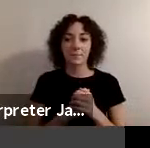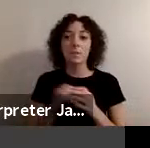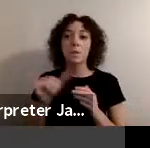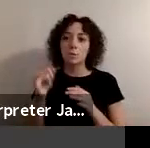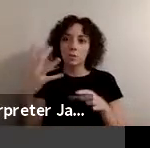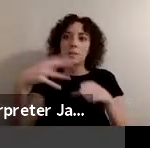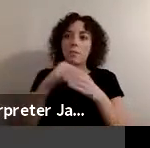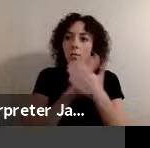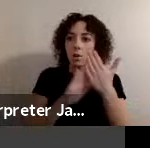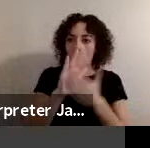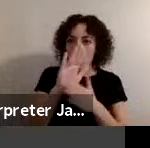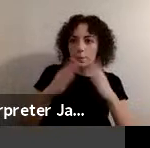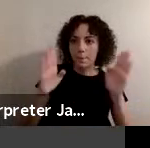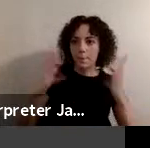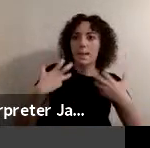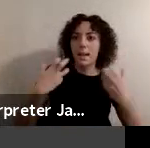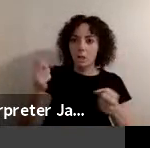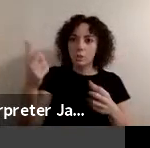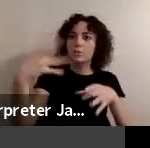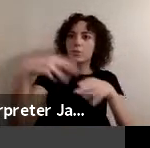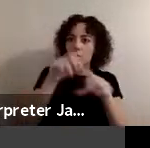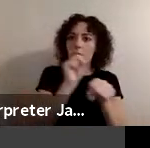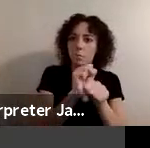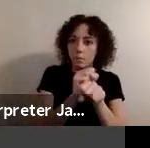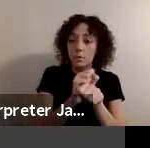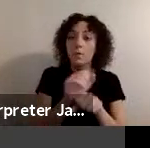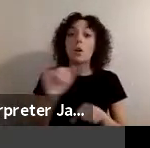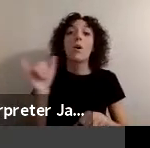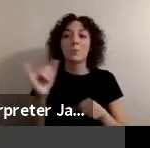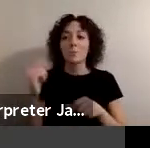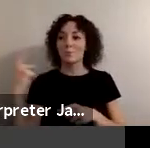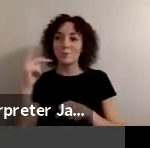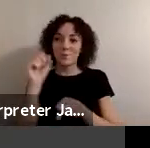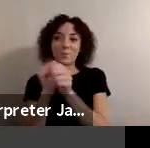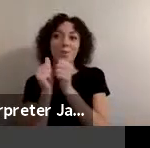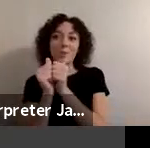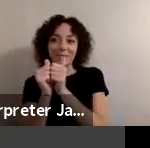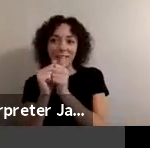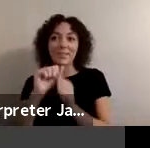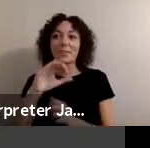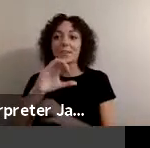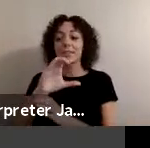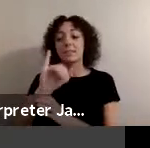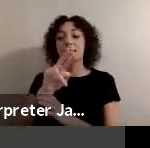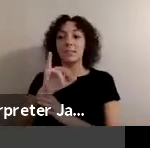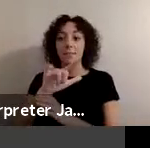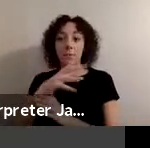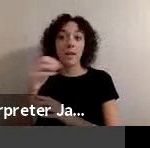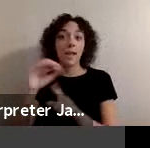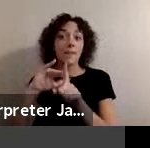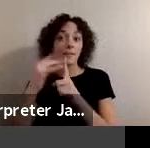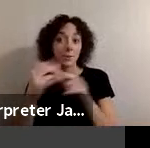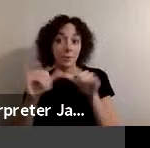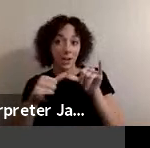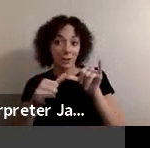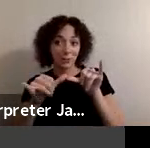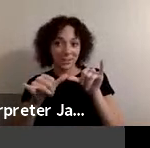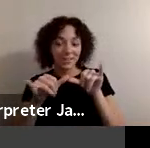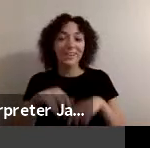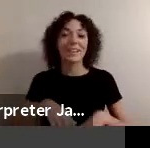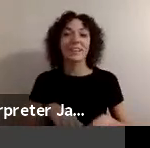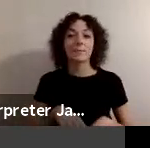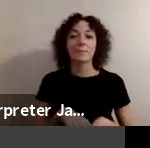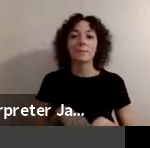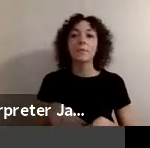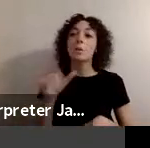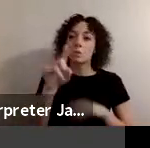Public Health. Dr. Stewart is also a colleague of mine in the Department of Civil and Environmental Engineering, and she has an appointment in the